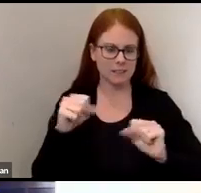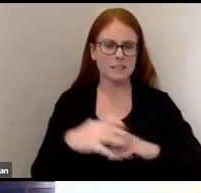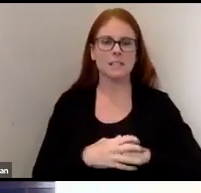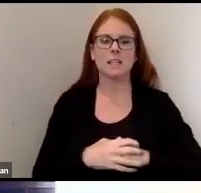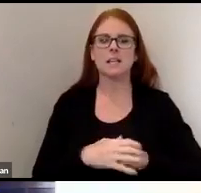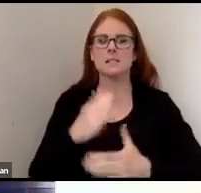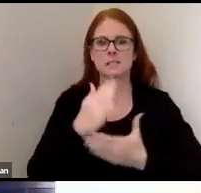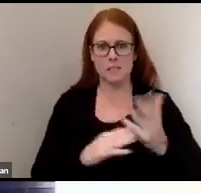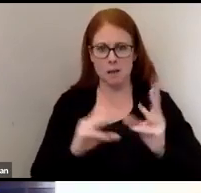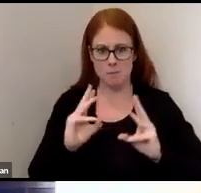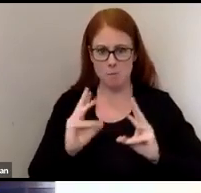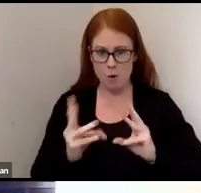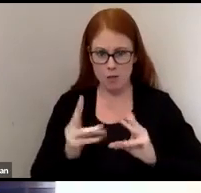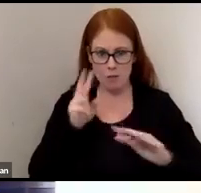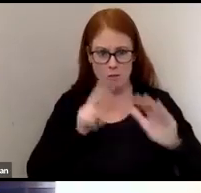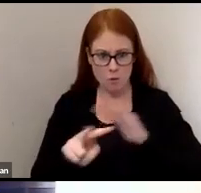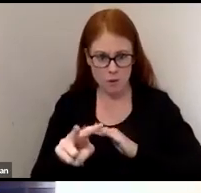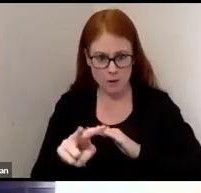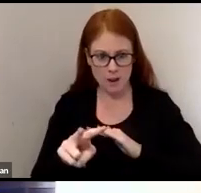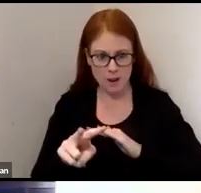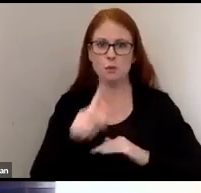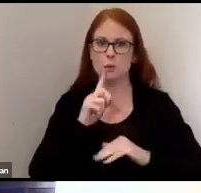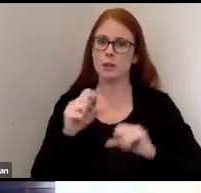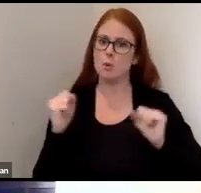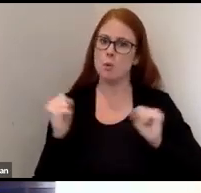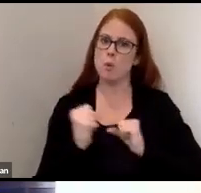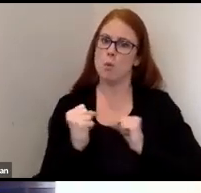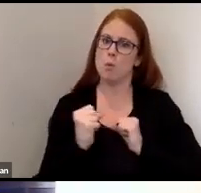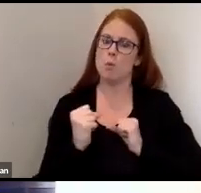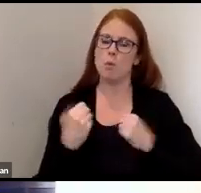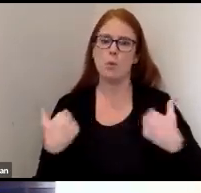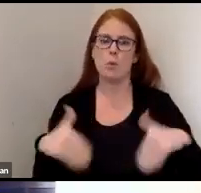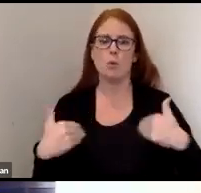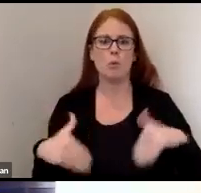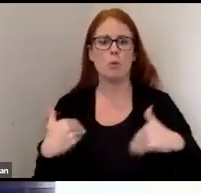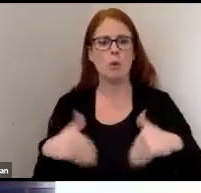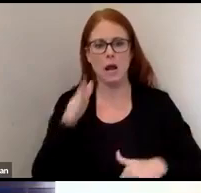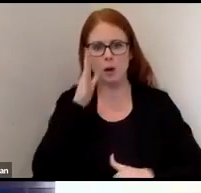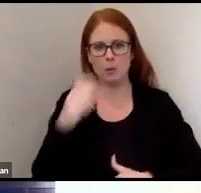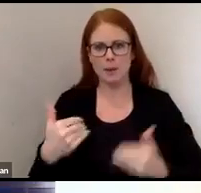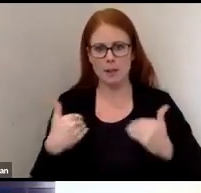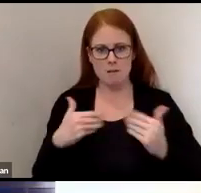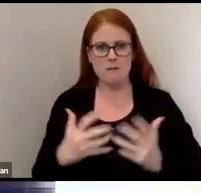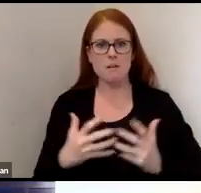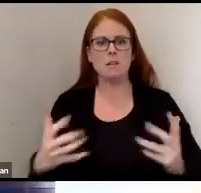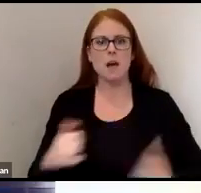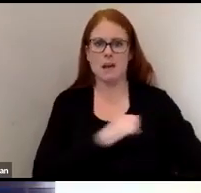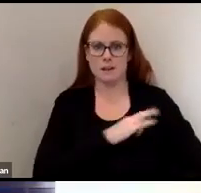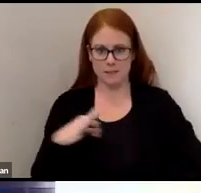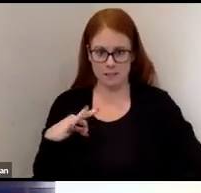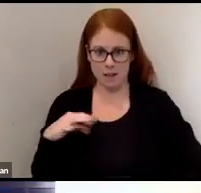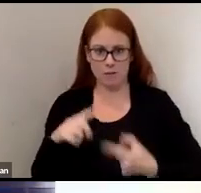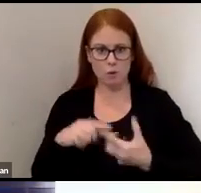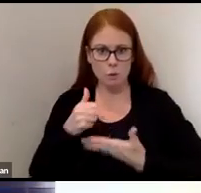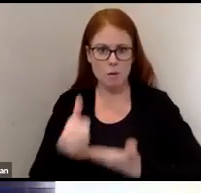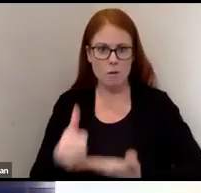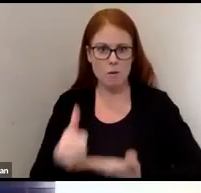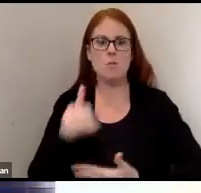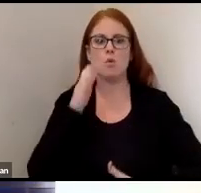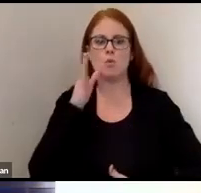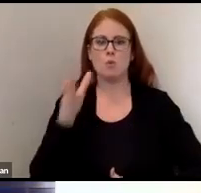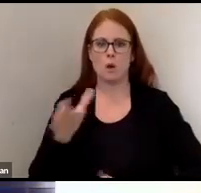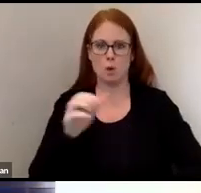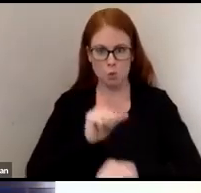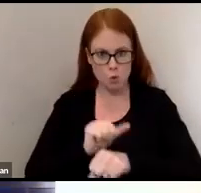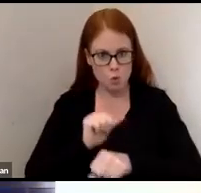weather forecast is very cold. We are going to have a lot of staff there to assist. We are going to work